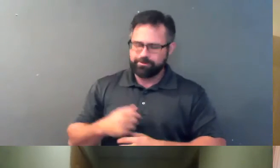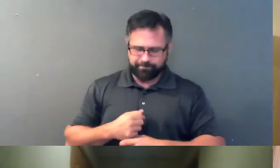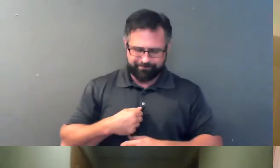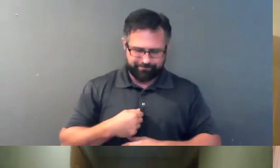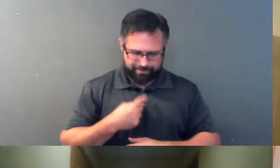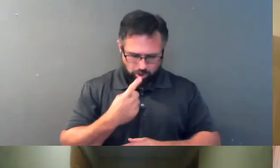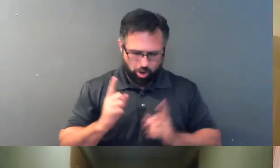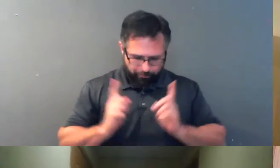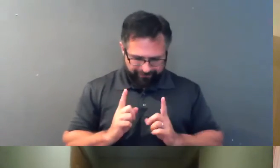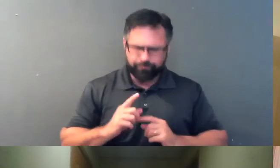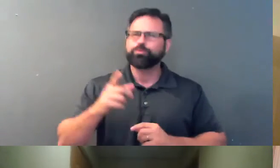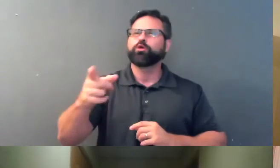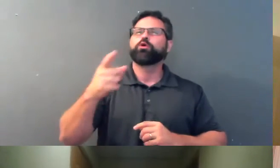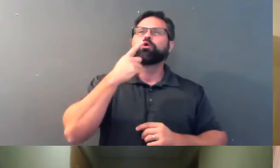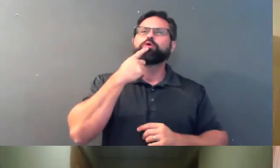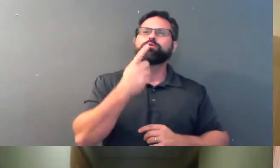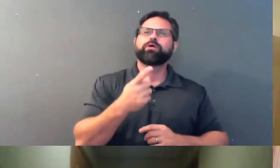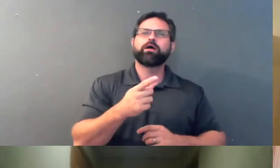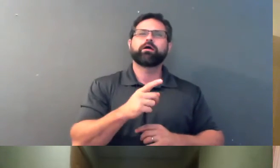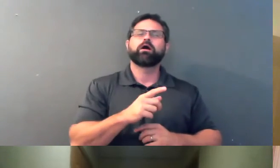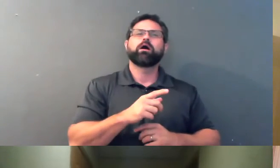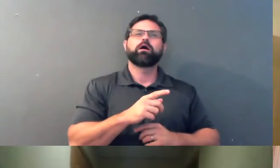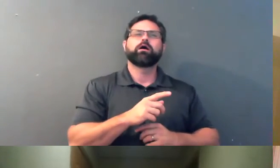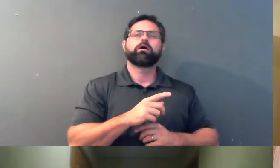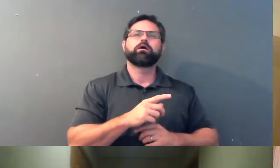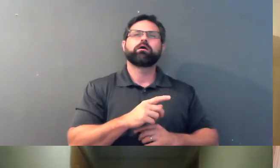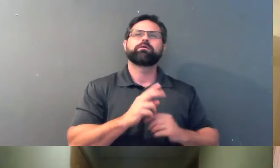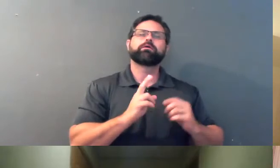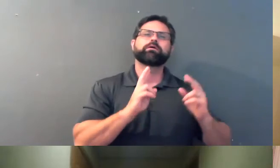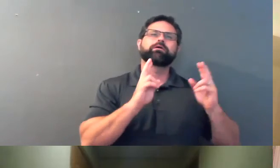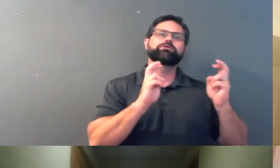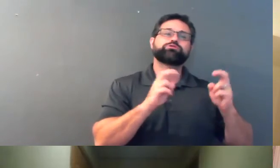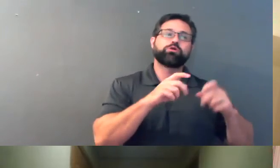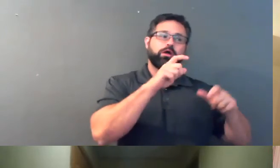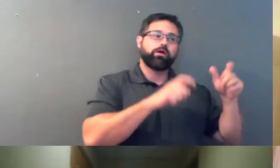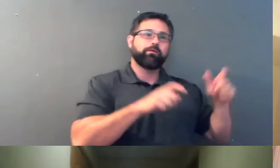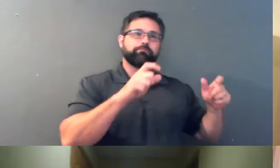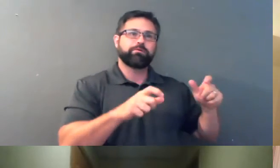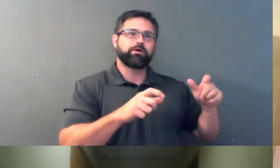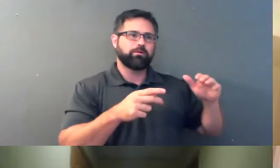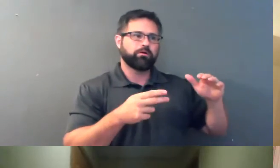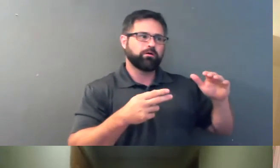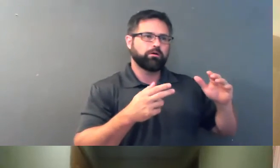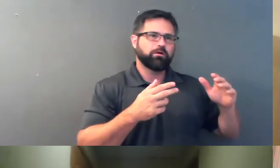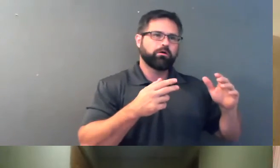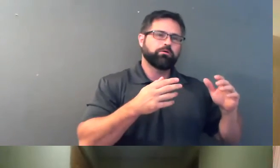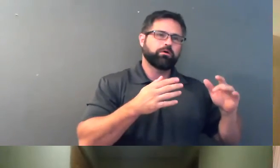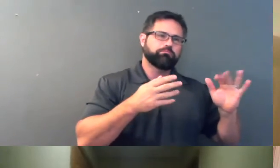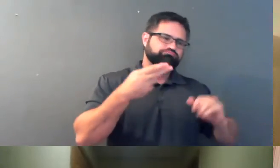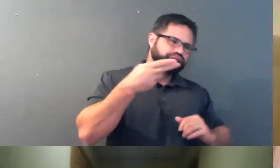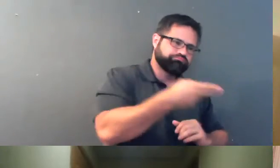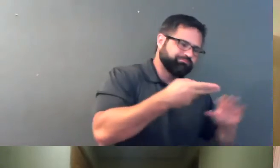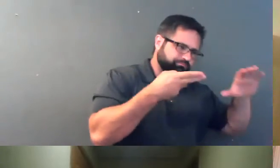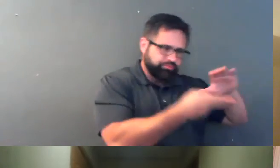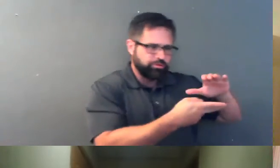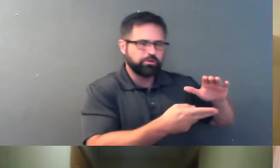the long-term care issue first. I think it's really, really interesting that if you unpack